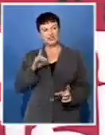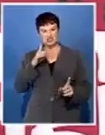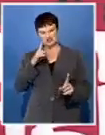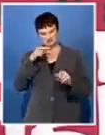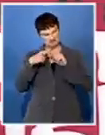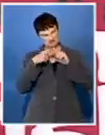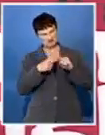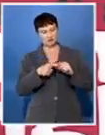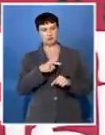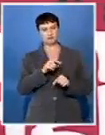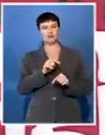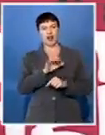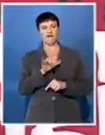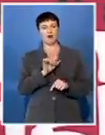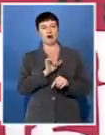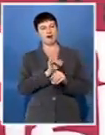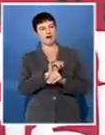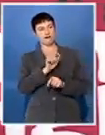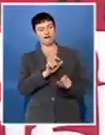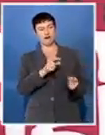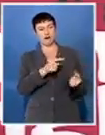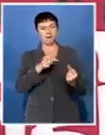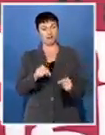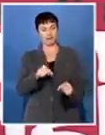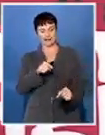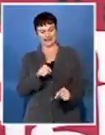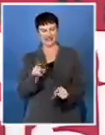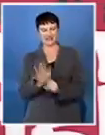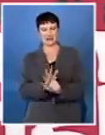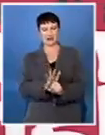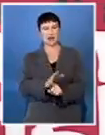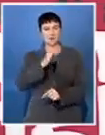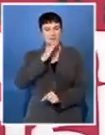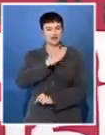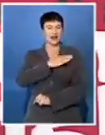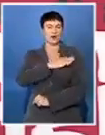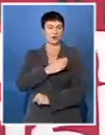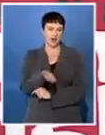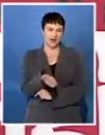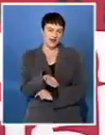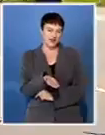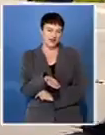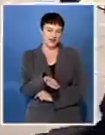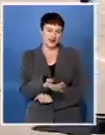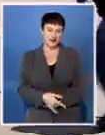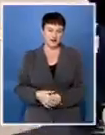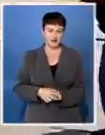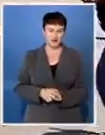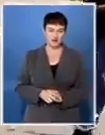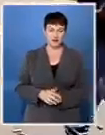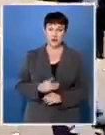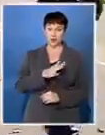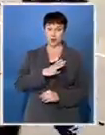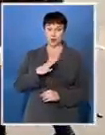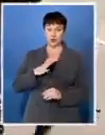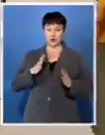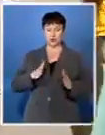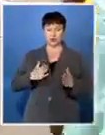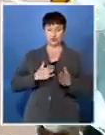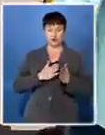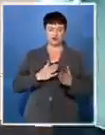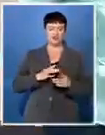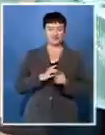nationals, which does highlight and does suggest that this might be xenophobic attacks that we're talking about here. The commission has also